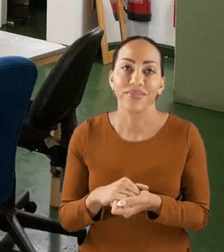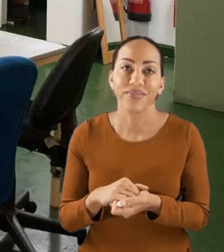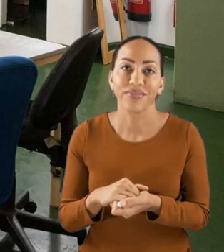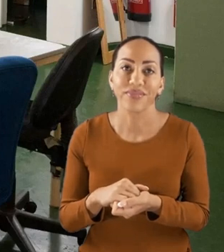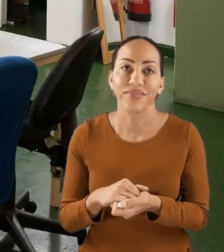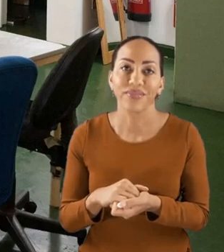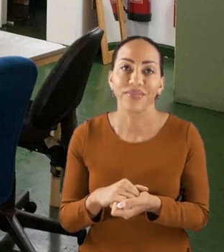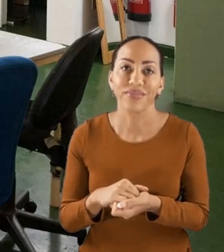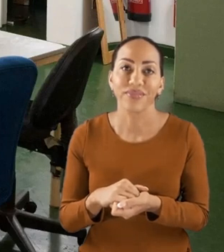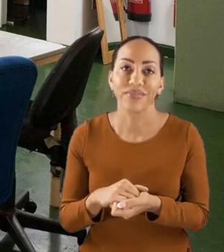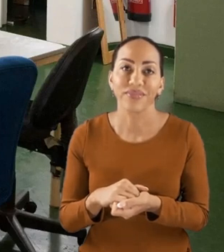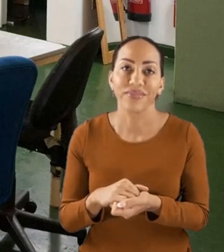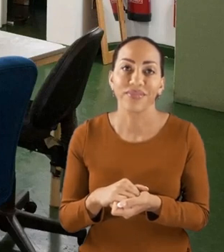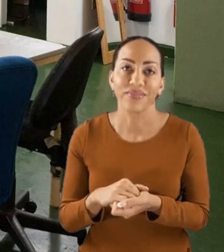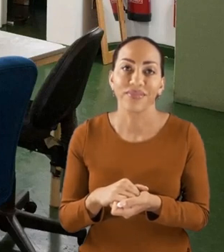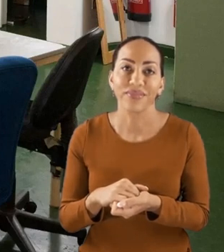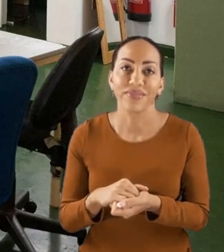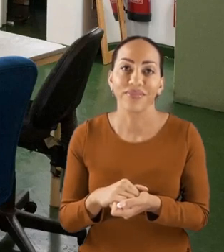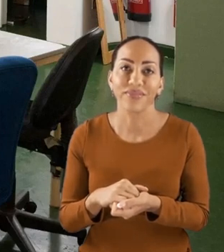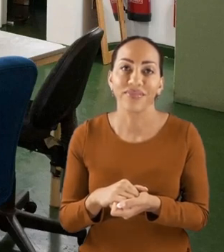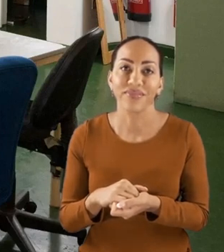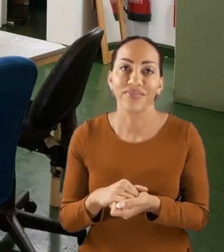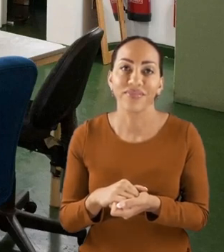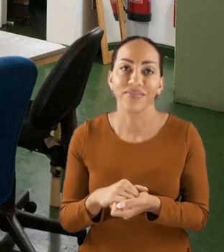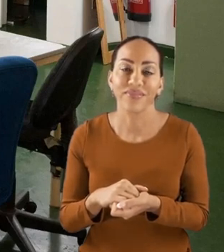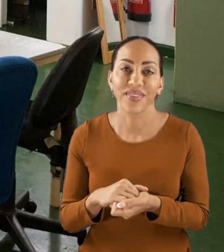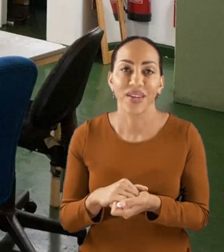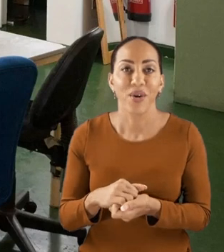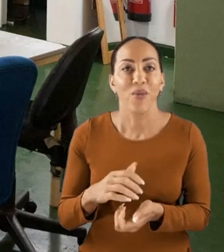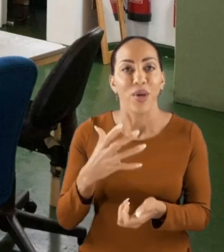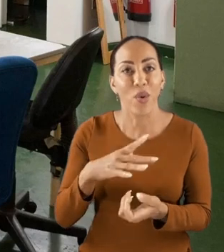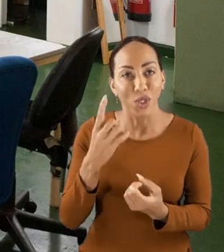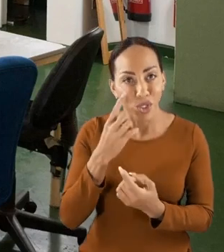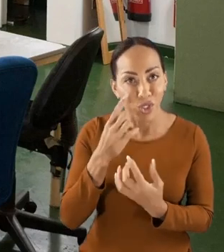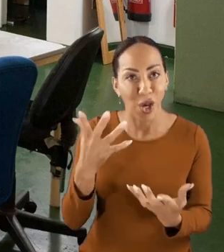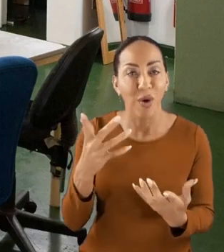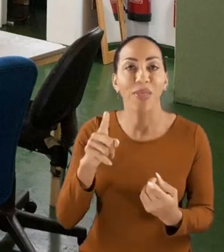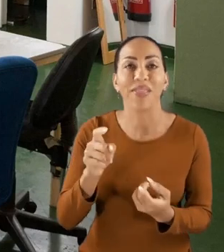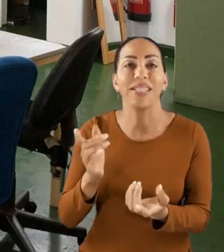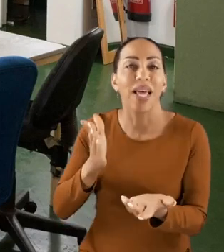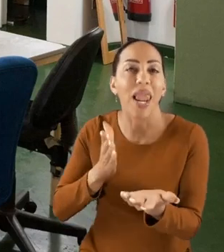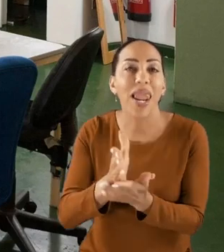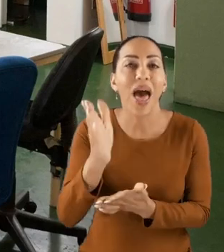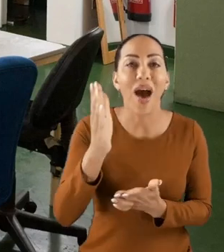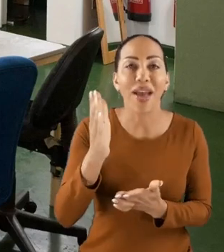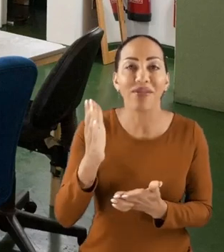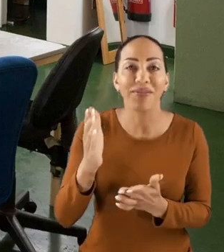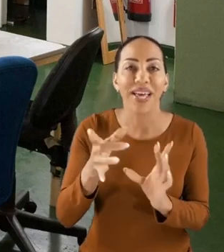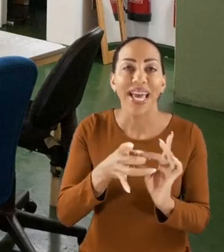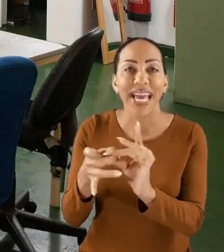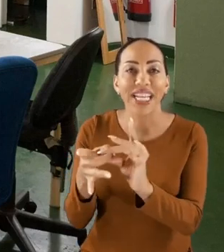would actually see that this is a live interaction with people in different places,